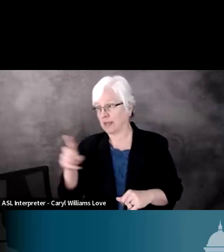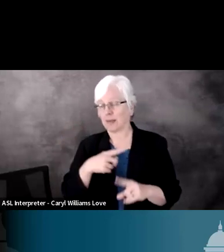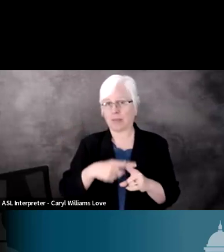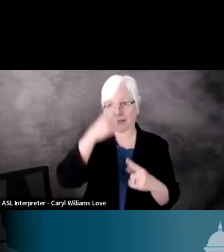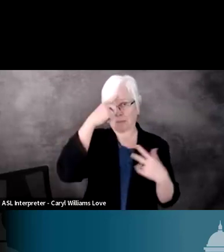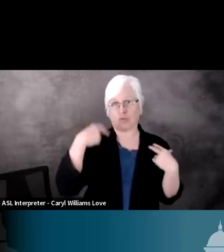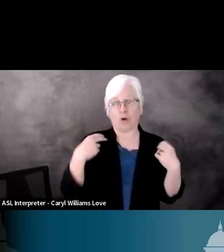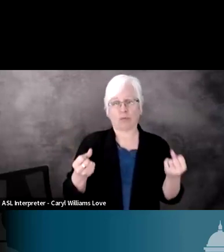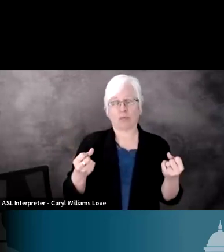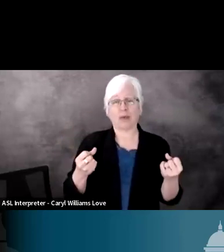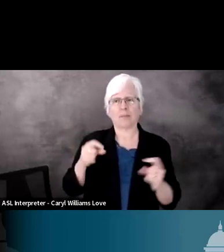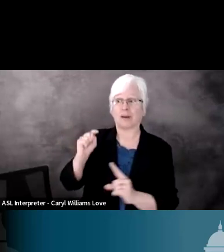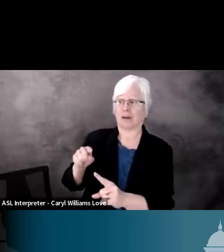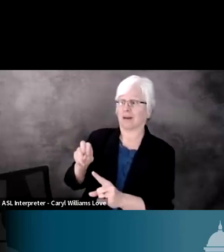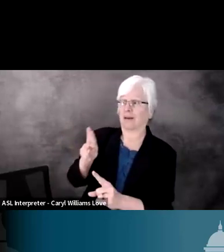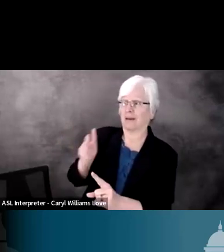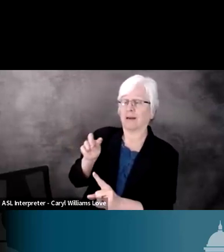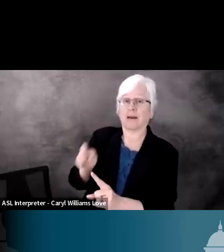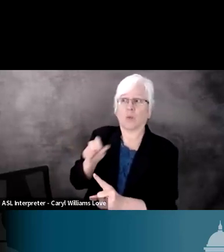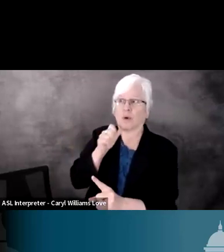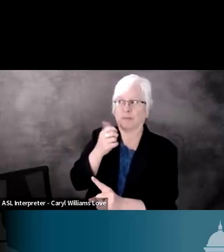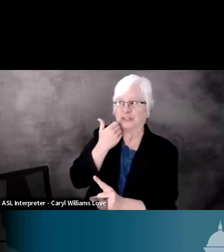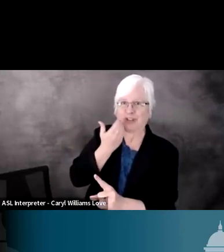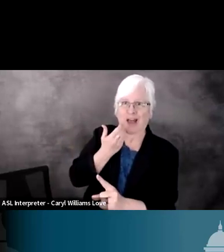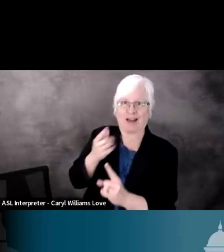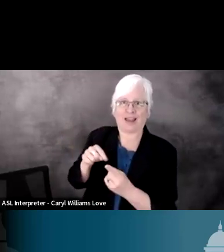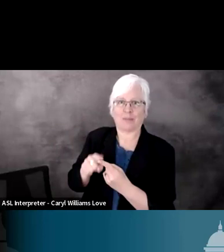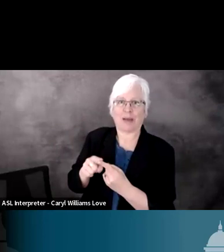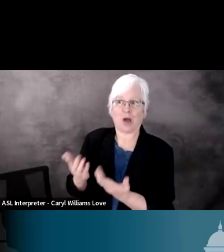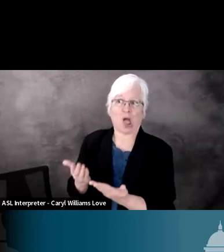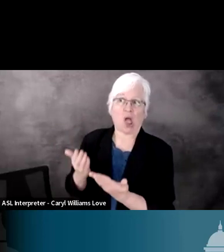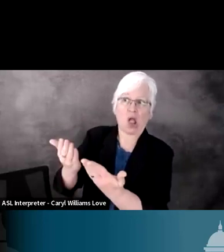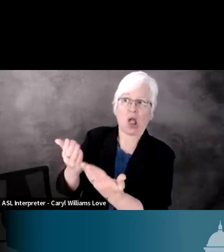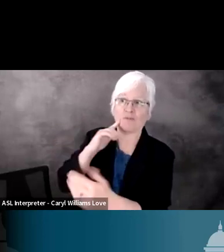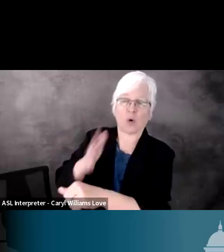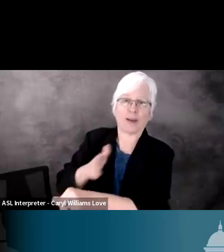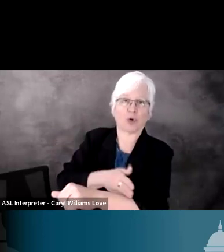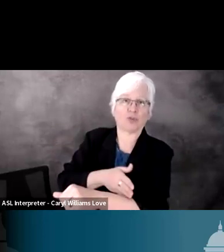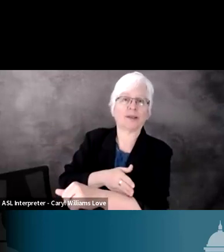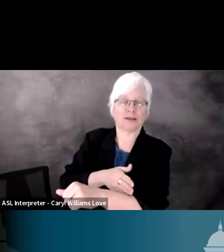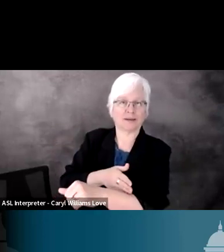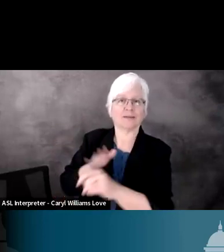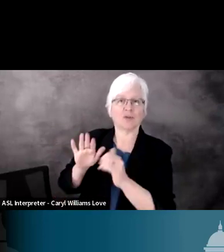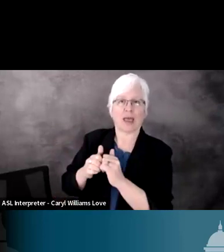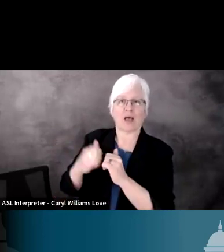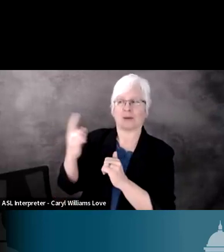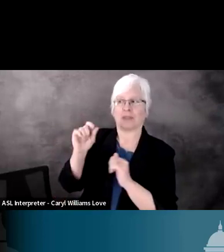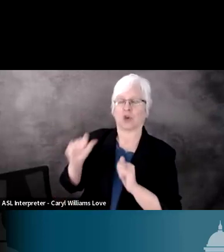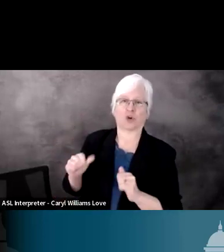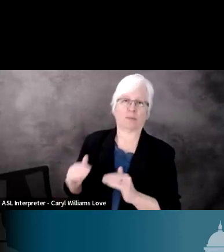But particularly folks with SUD will not be shy about giving suggestions for improvement on how something could be better.